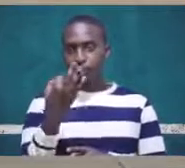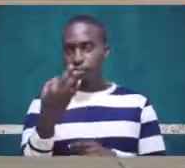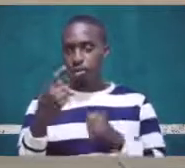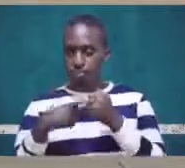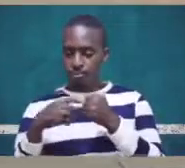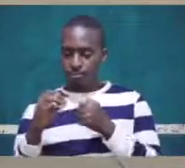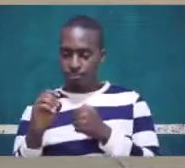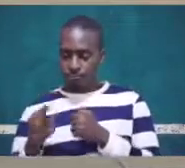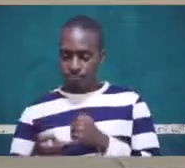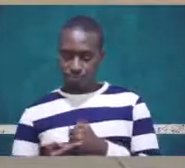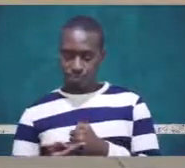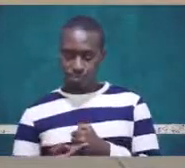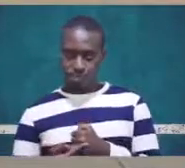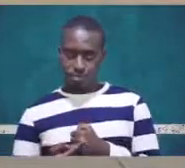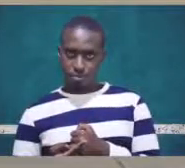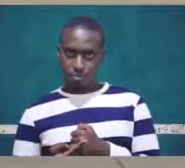360,